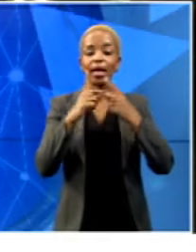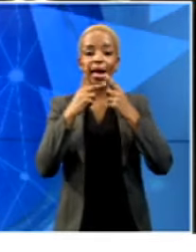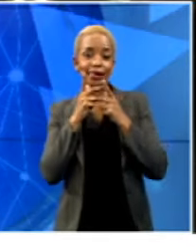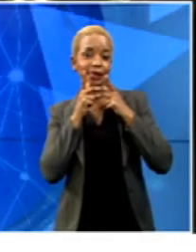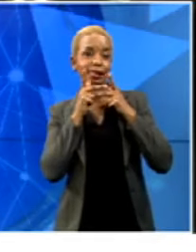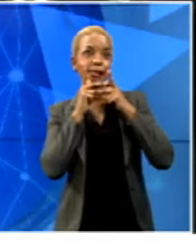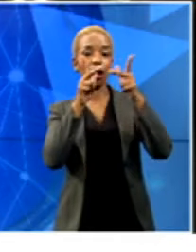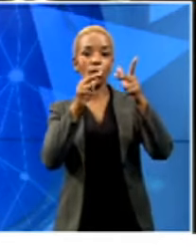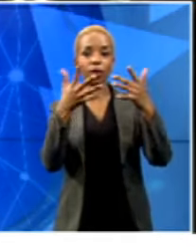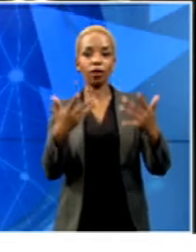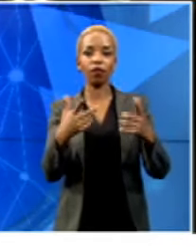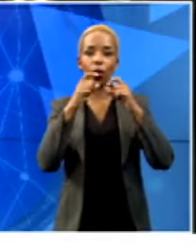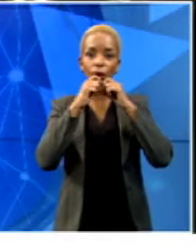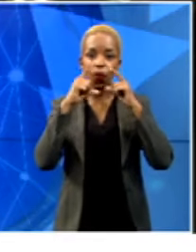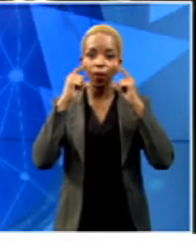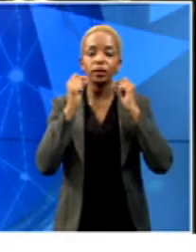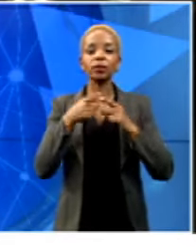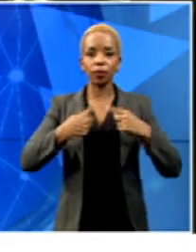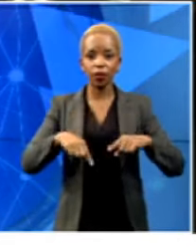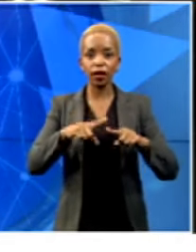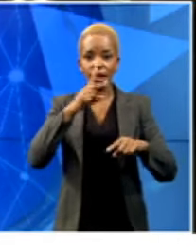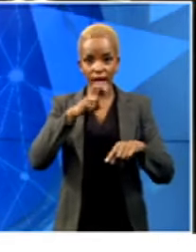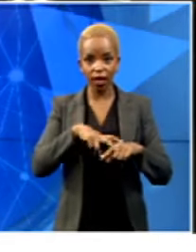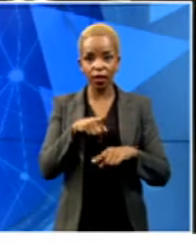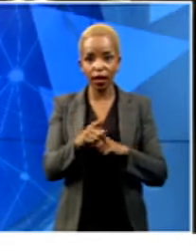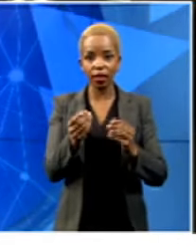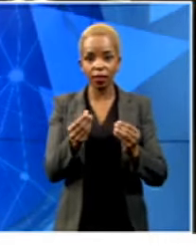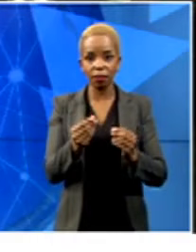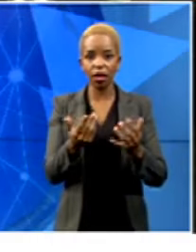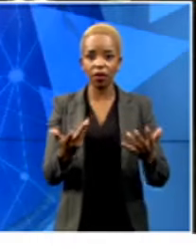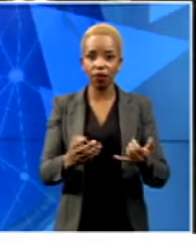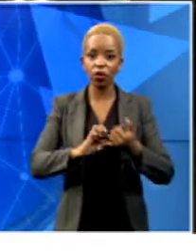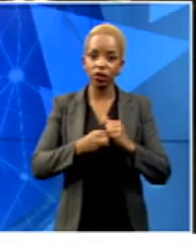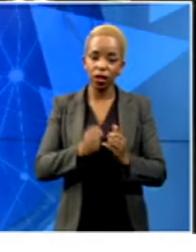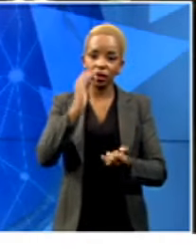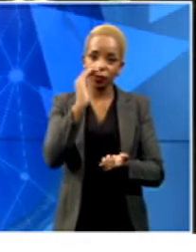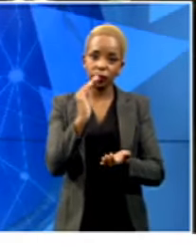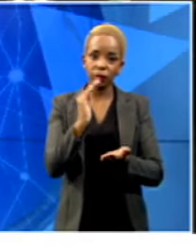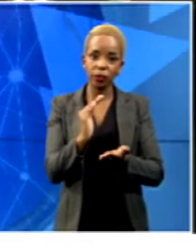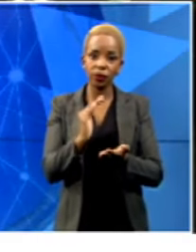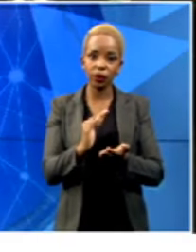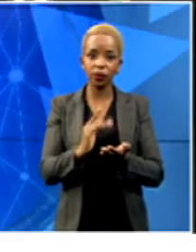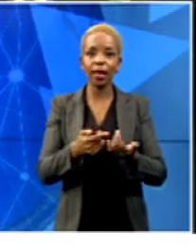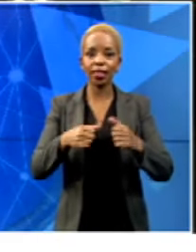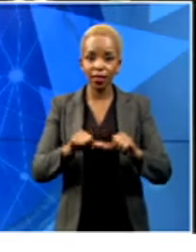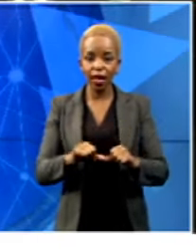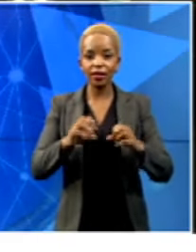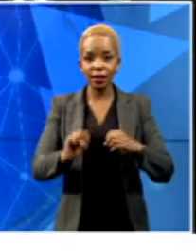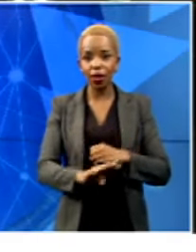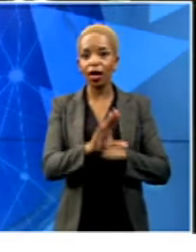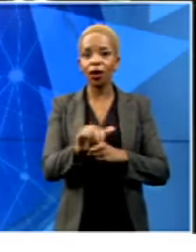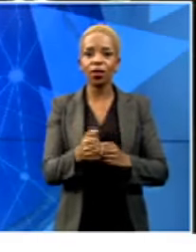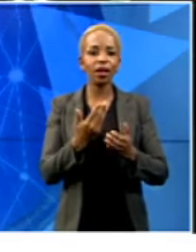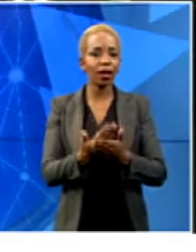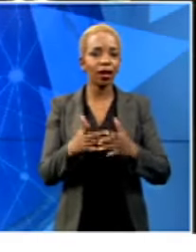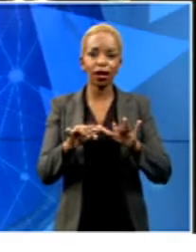money as we can to try and flatten this curve and get South Africa back in business. I think that is our objective. And to corporate South Africa,